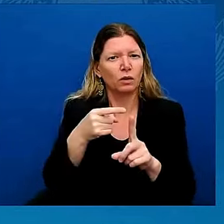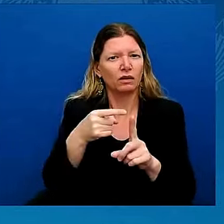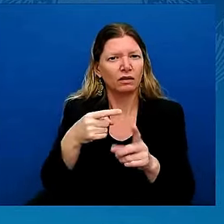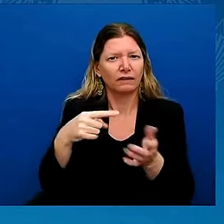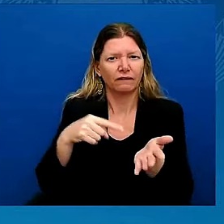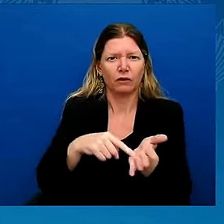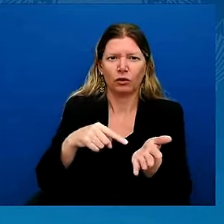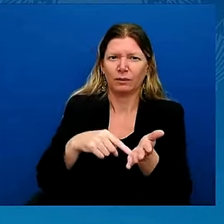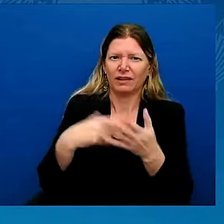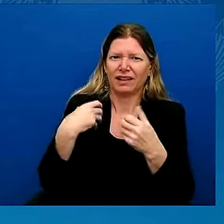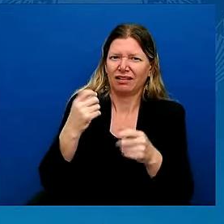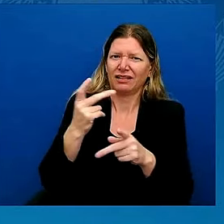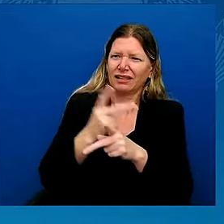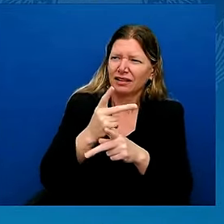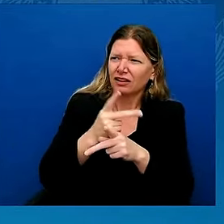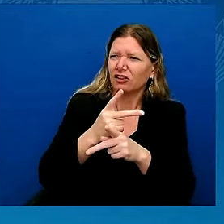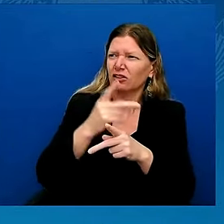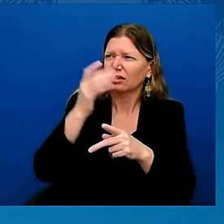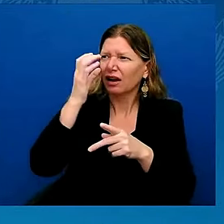Concepts.